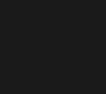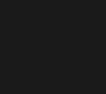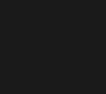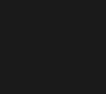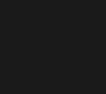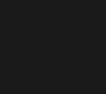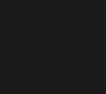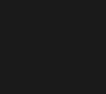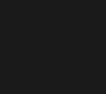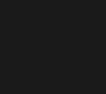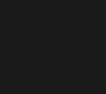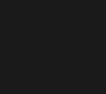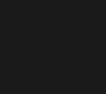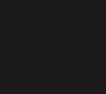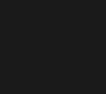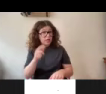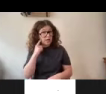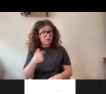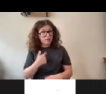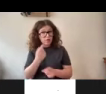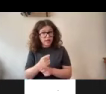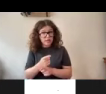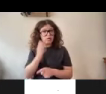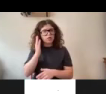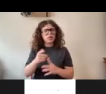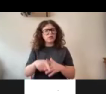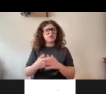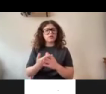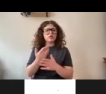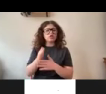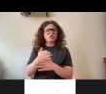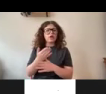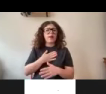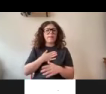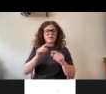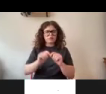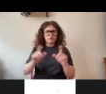hear me, right? I'm going to start sharing my screen.